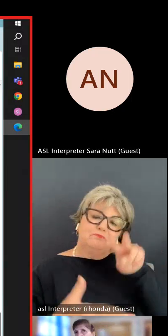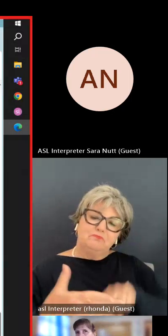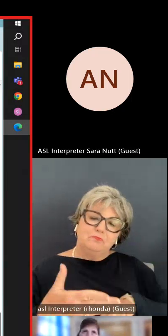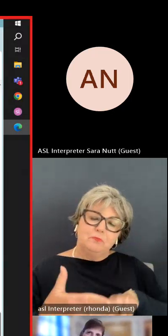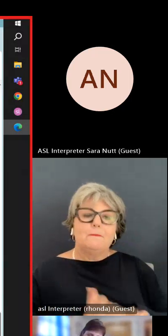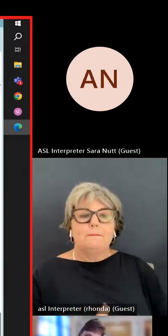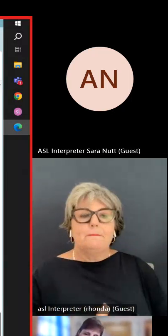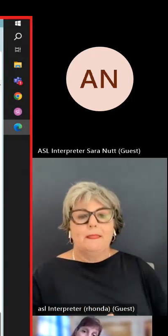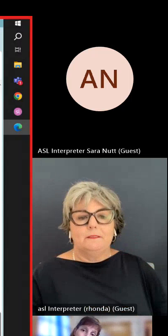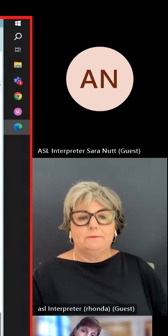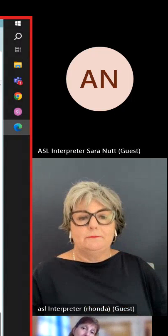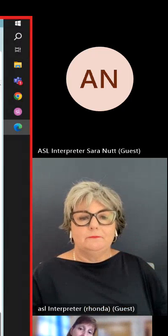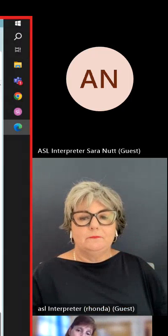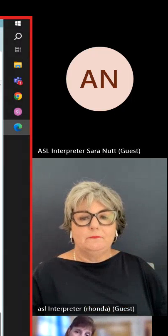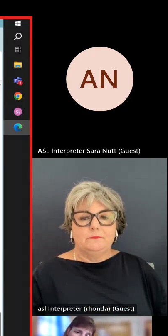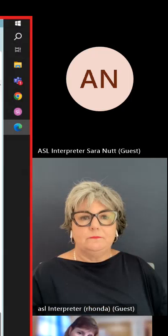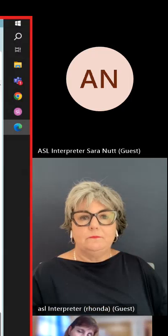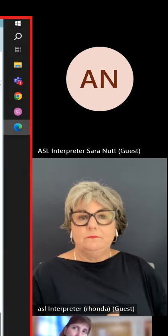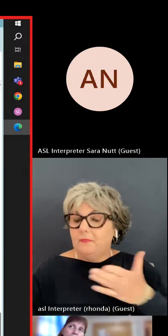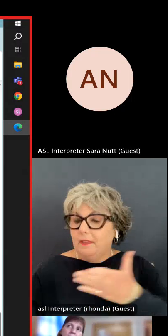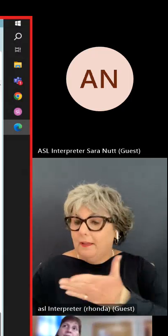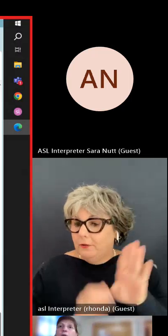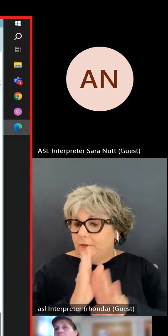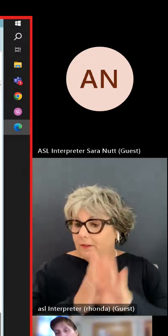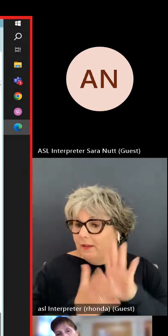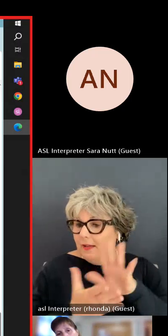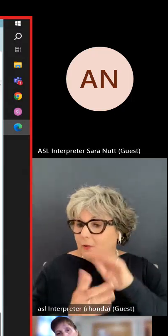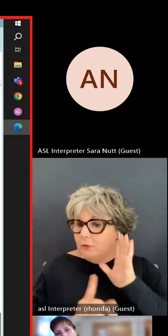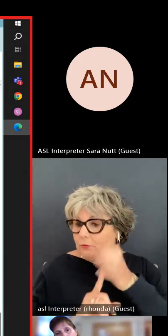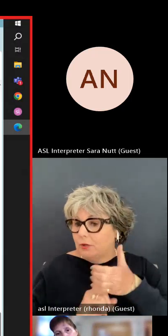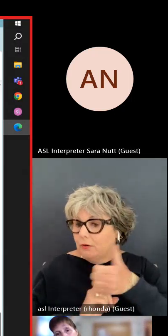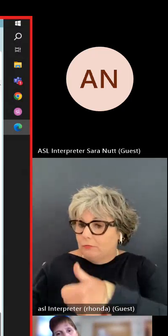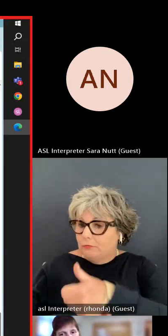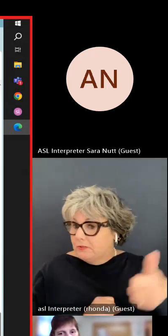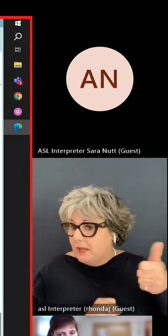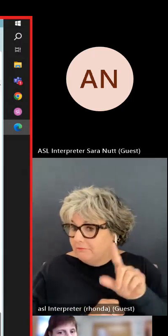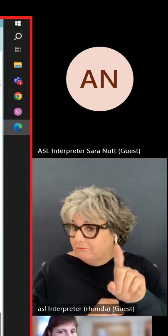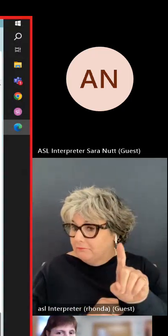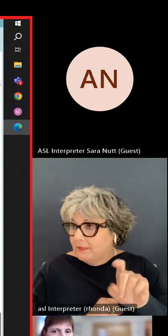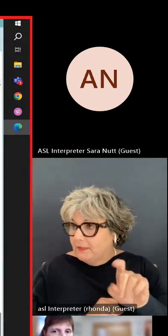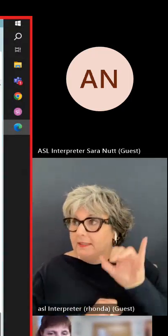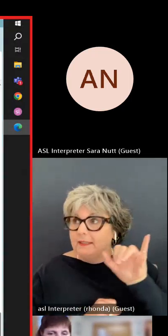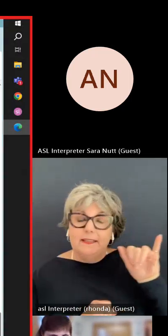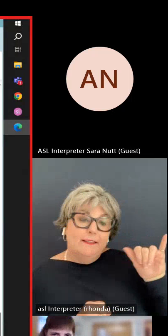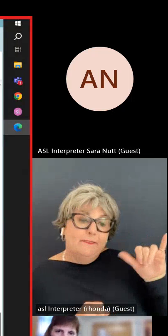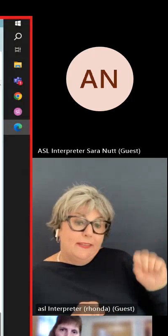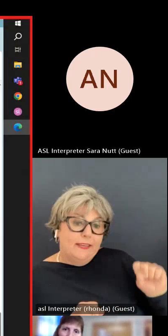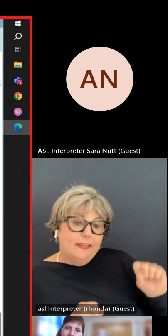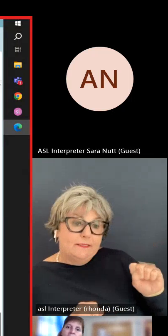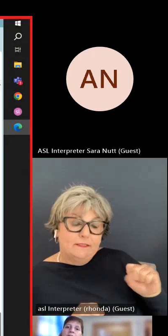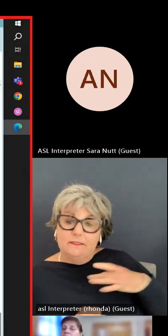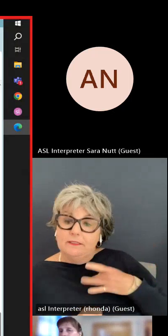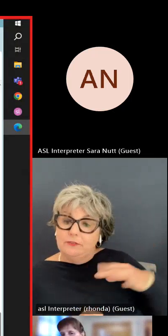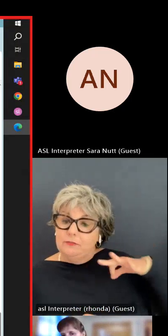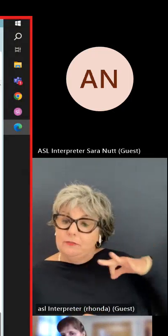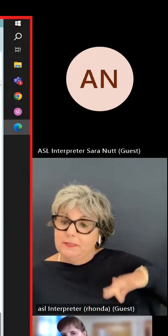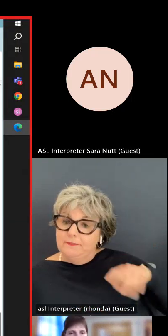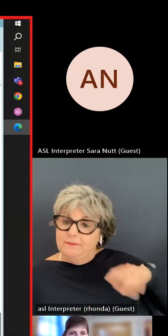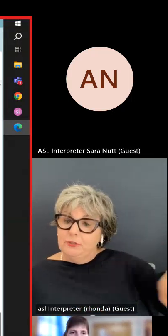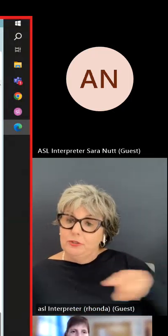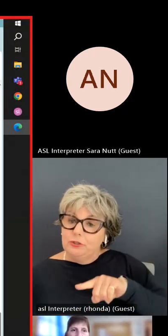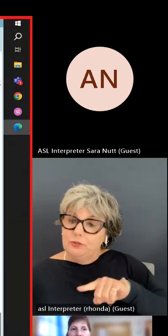So let me ask you this. Have you created a learner persona before? And if you did you find it useful? Could you